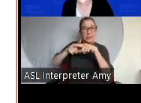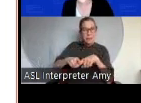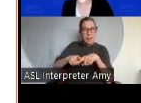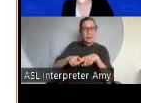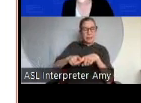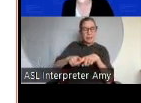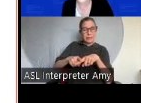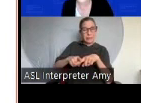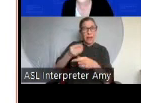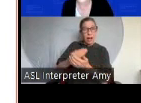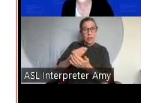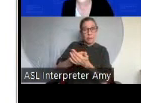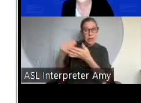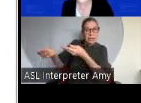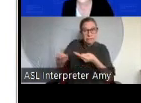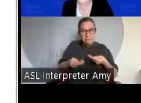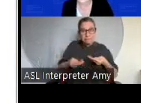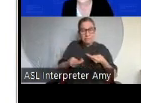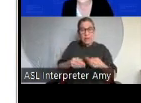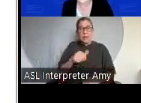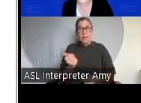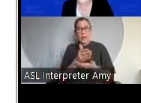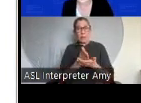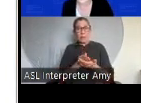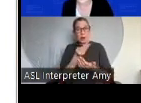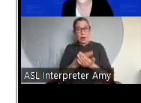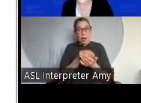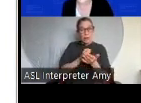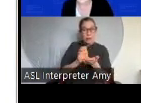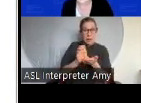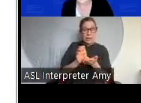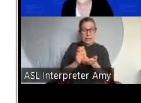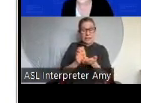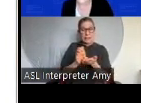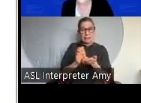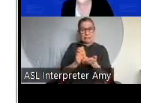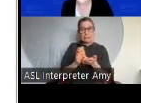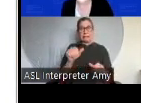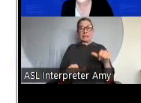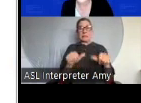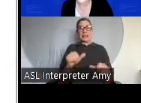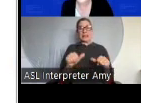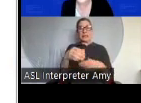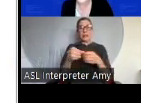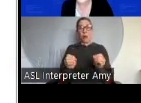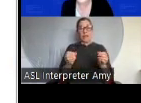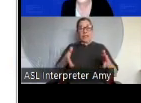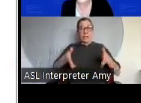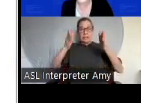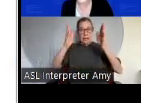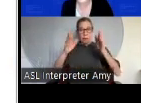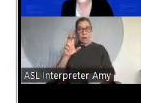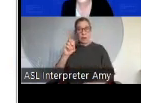that revenue stream. The other part of the funding is a speculative office tower. You have And 30